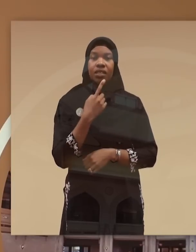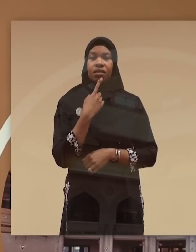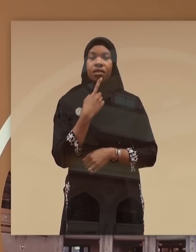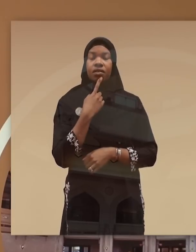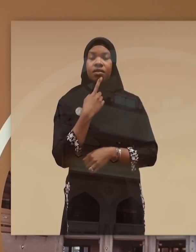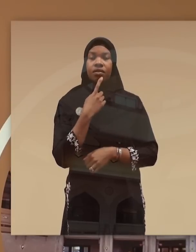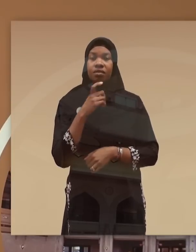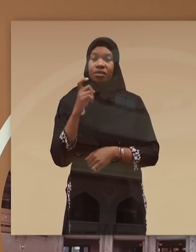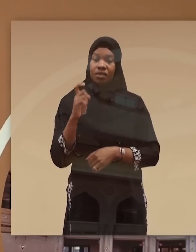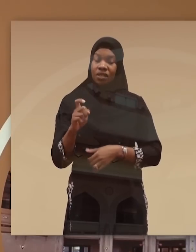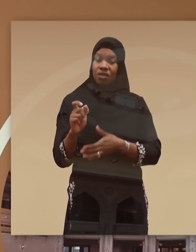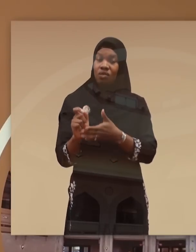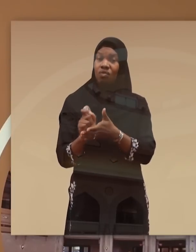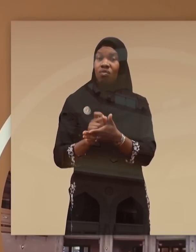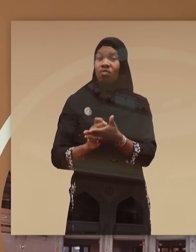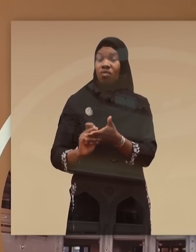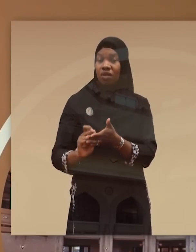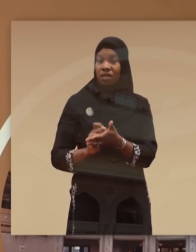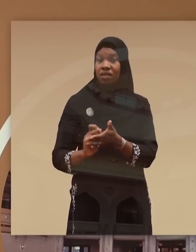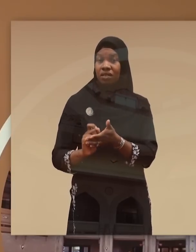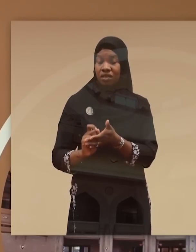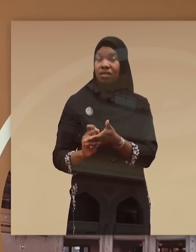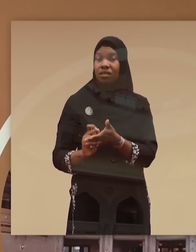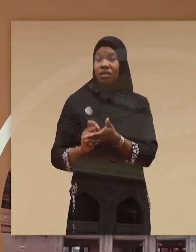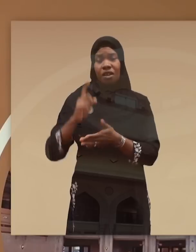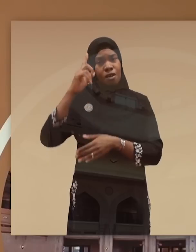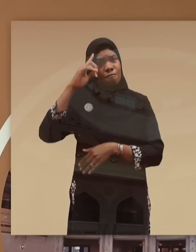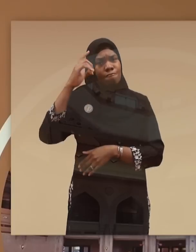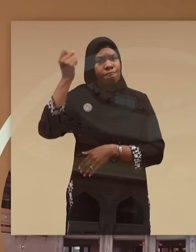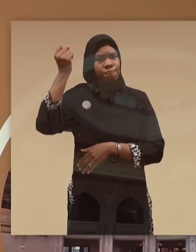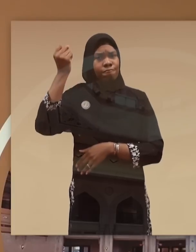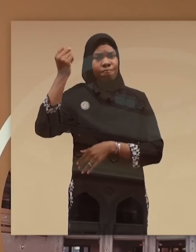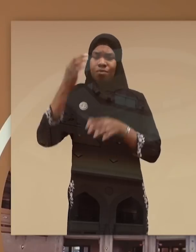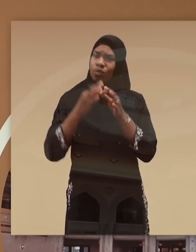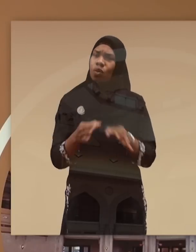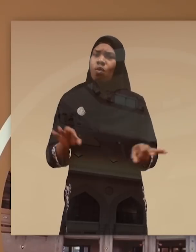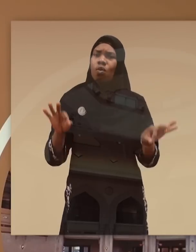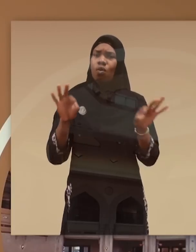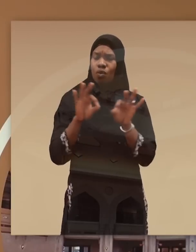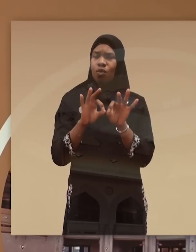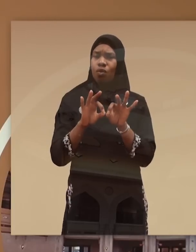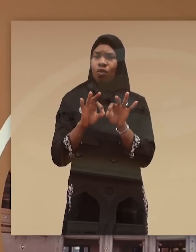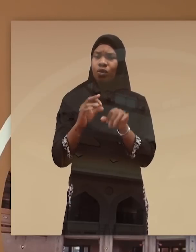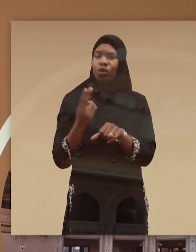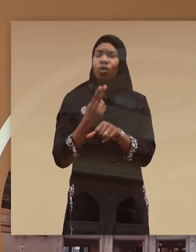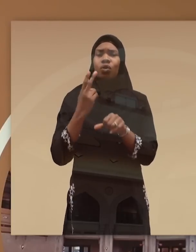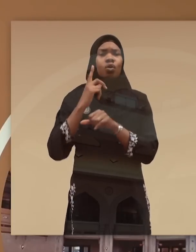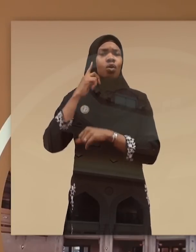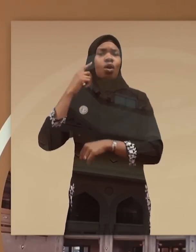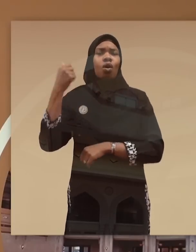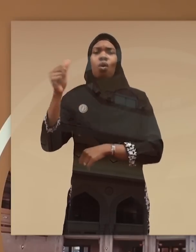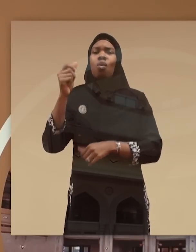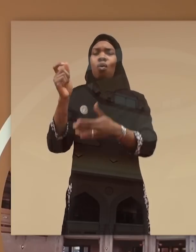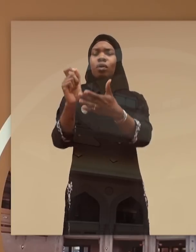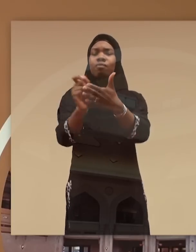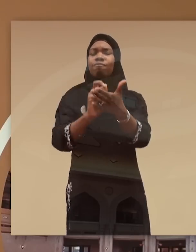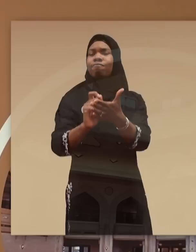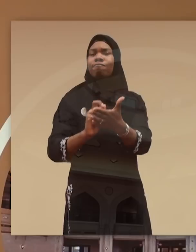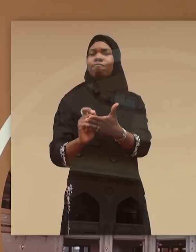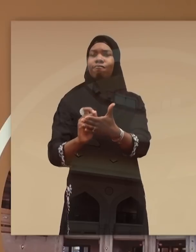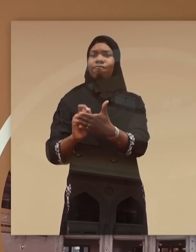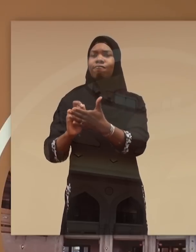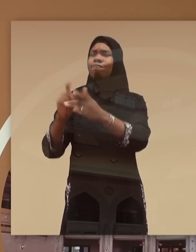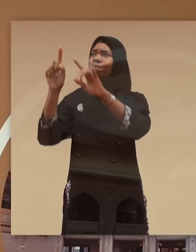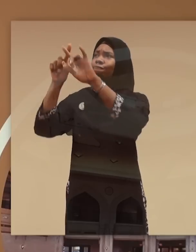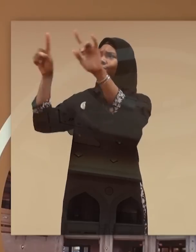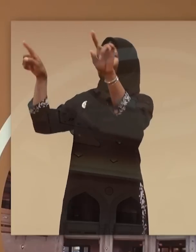it with golden ink and frame it and put it in our bedroom. He said with